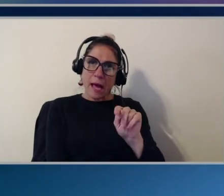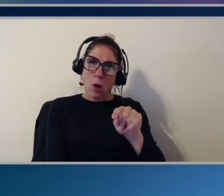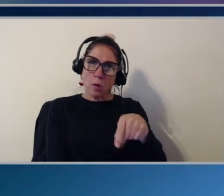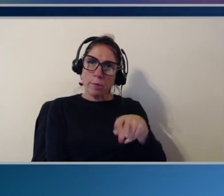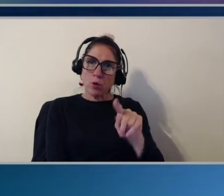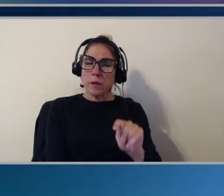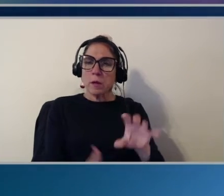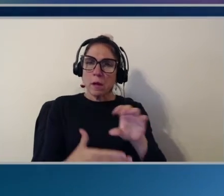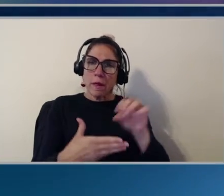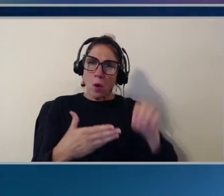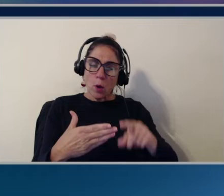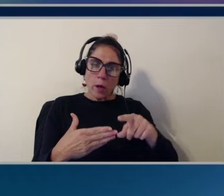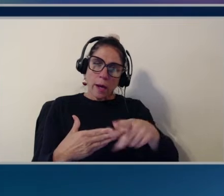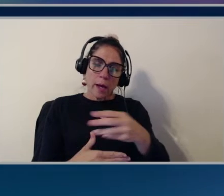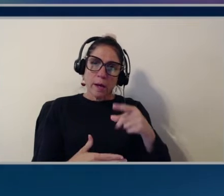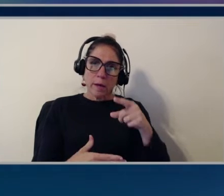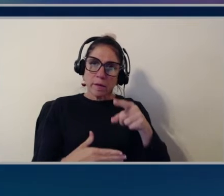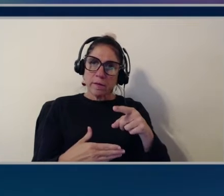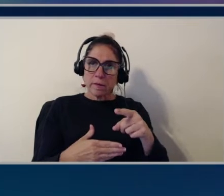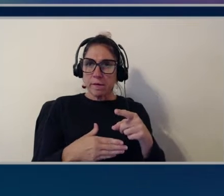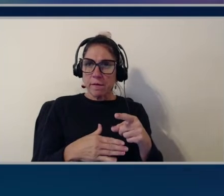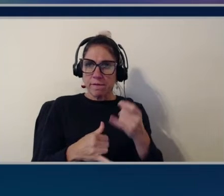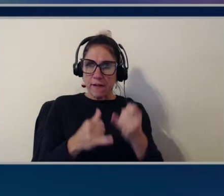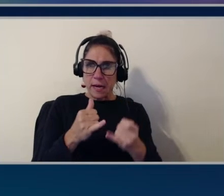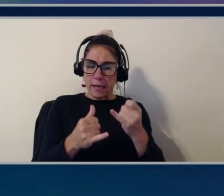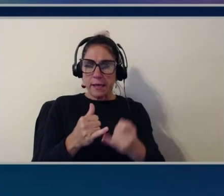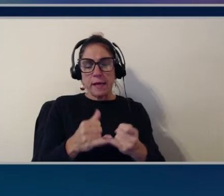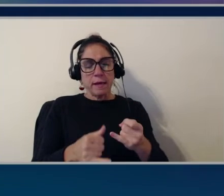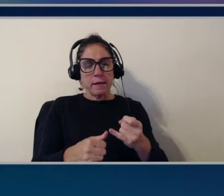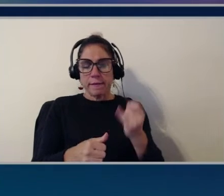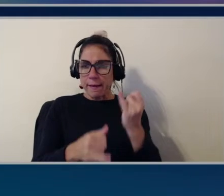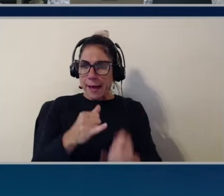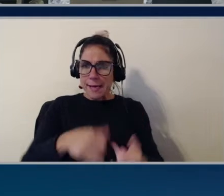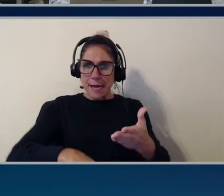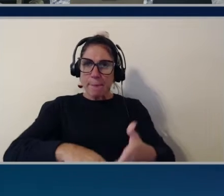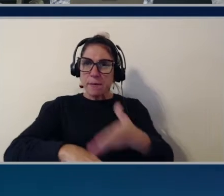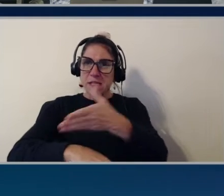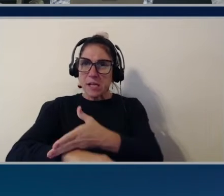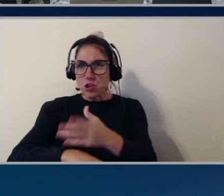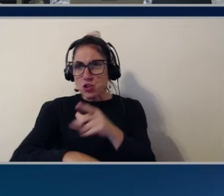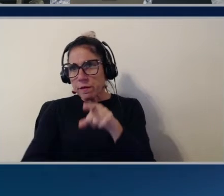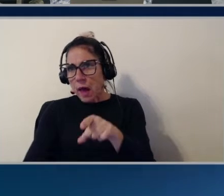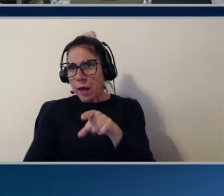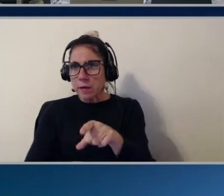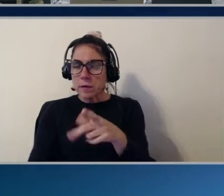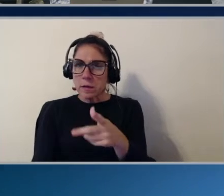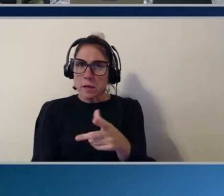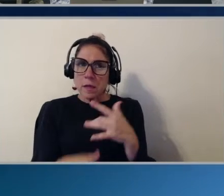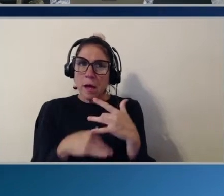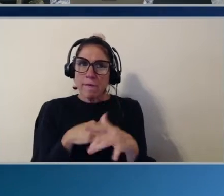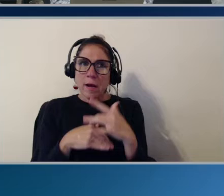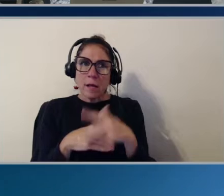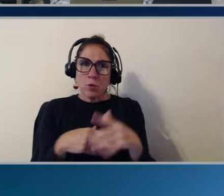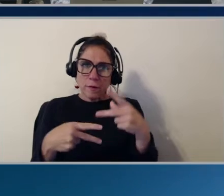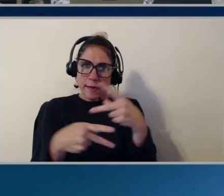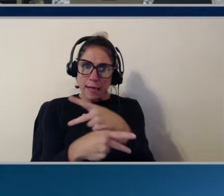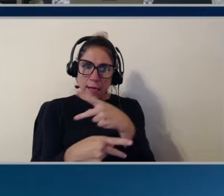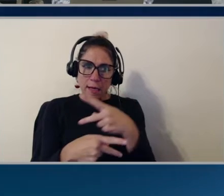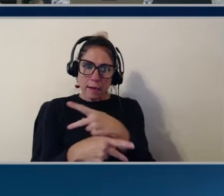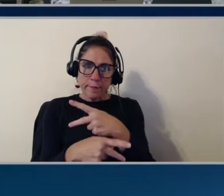And finally, the last optimization which is available is to compilation of the